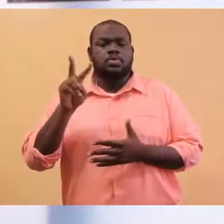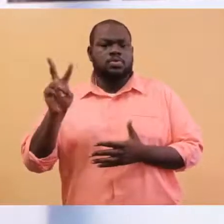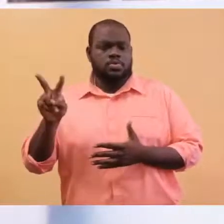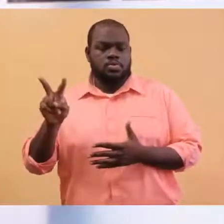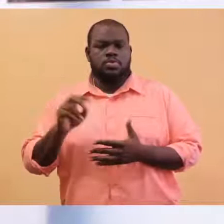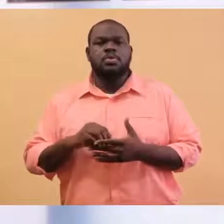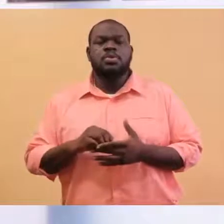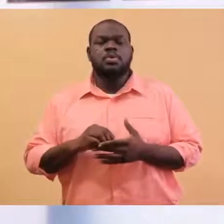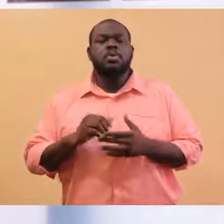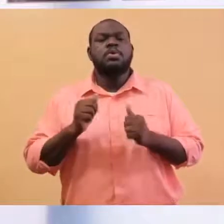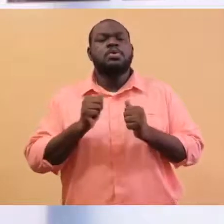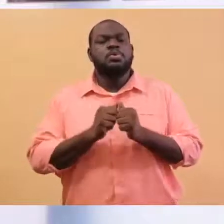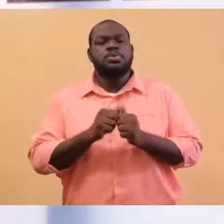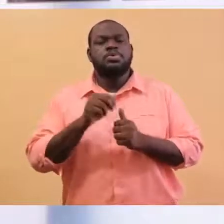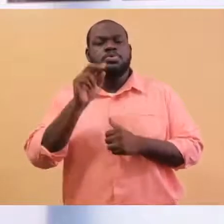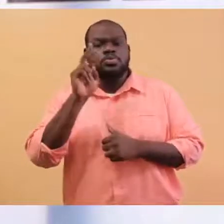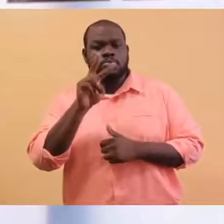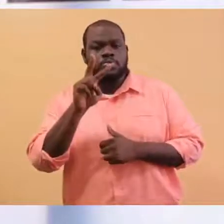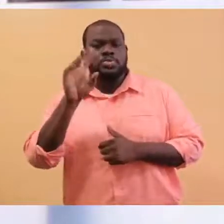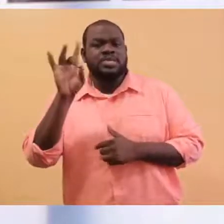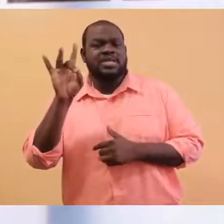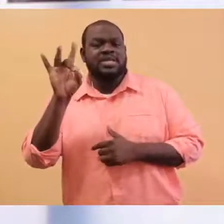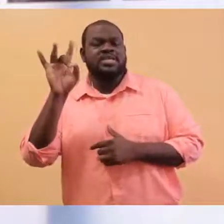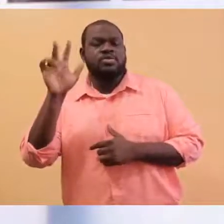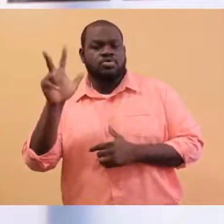6,540,222, with